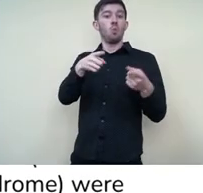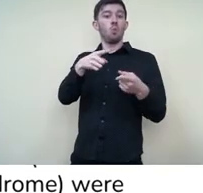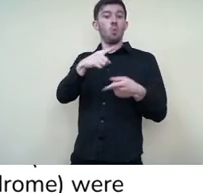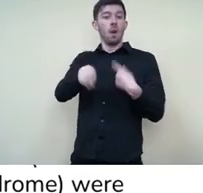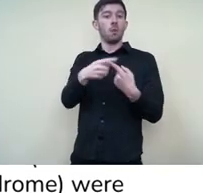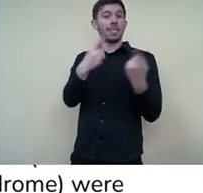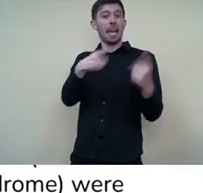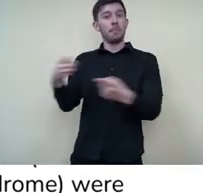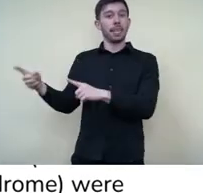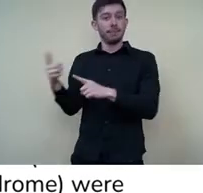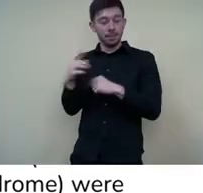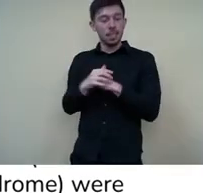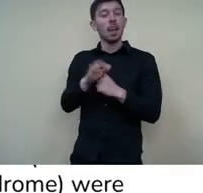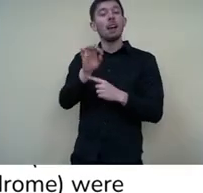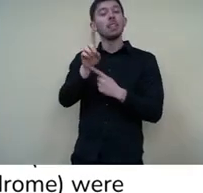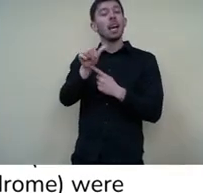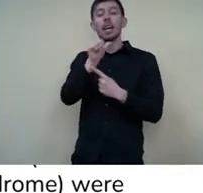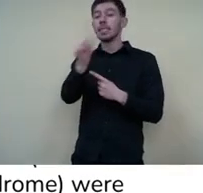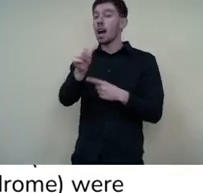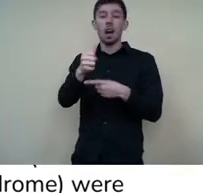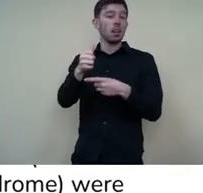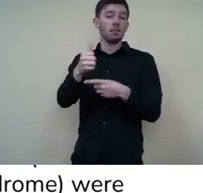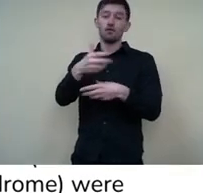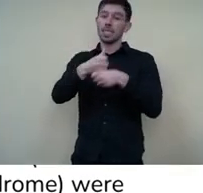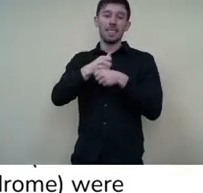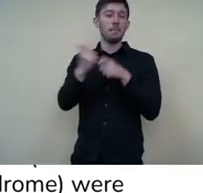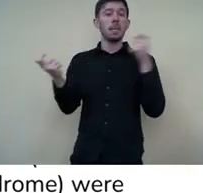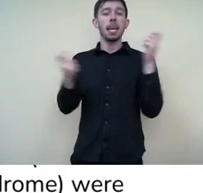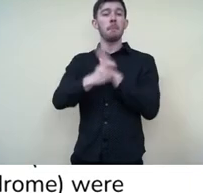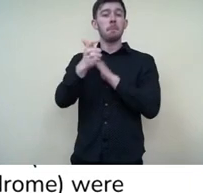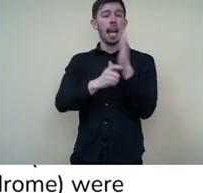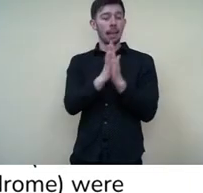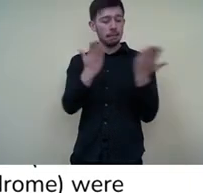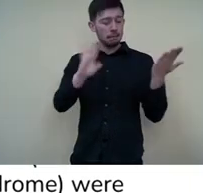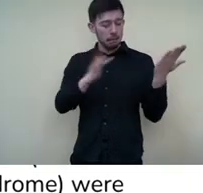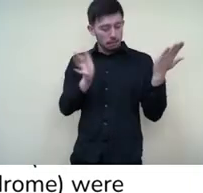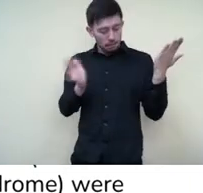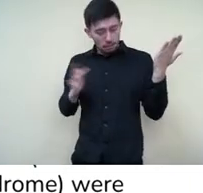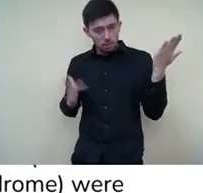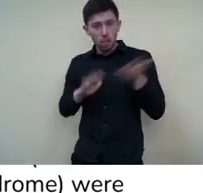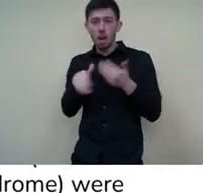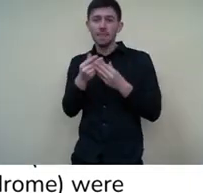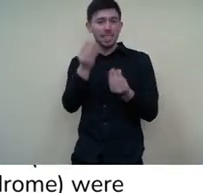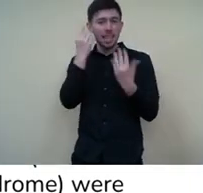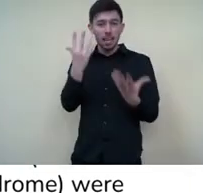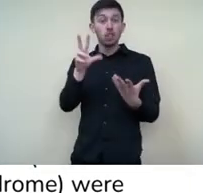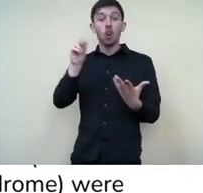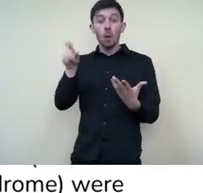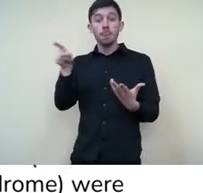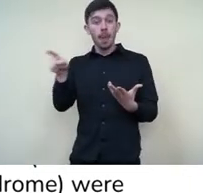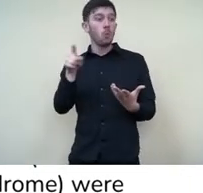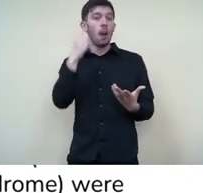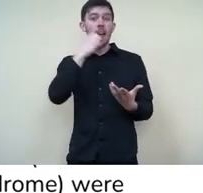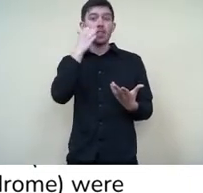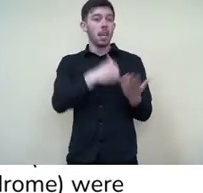go into this. But the FDA did not receive a huge packet or a huge booklet of all the data. They were reviewing it almost on a